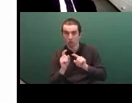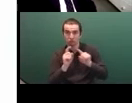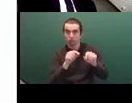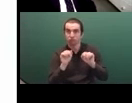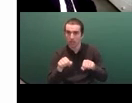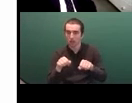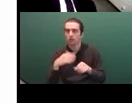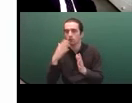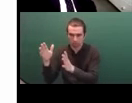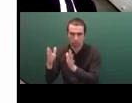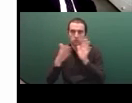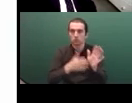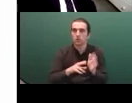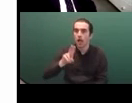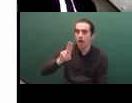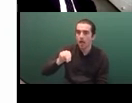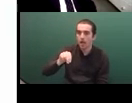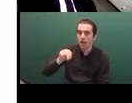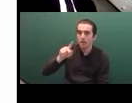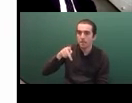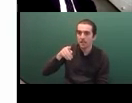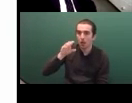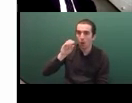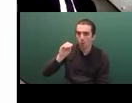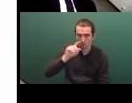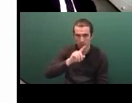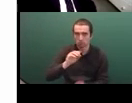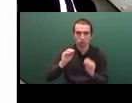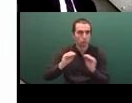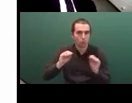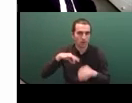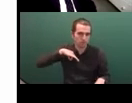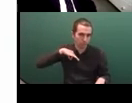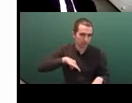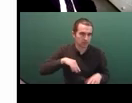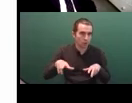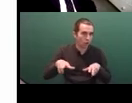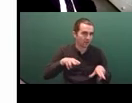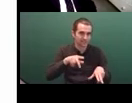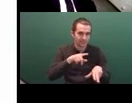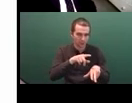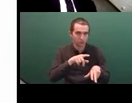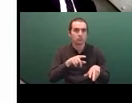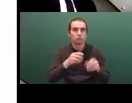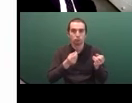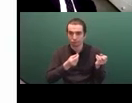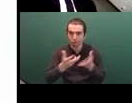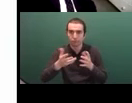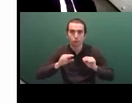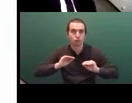non-profit organization called Autism South Africa. And the course that I'm referring to is the hands-on autism